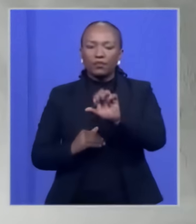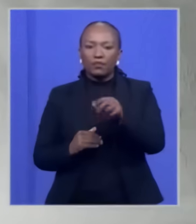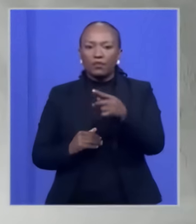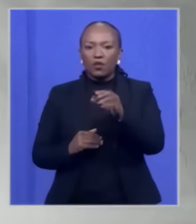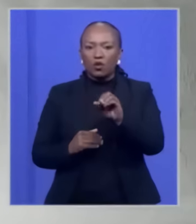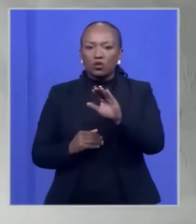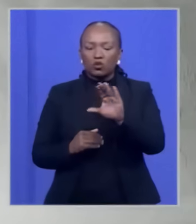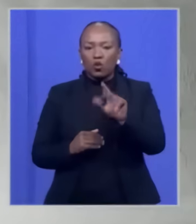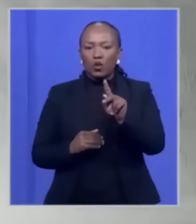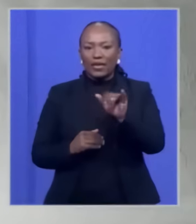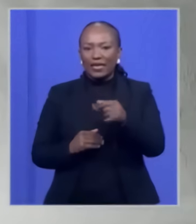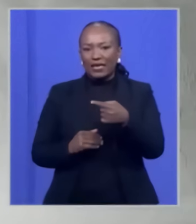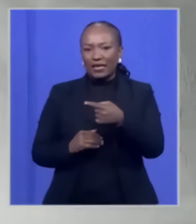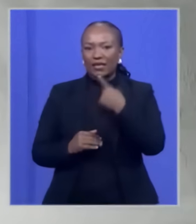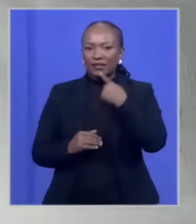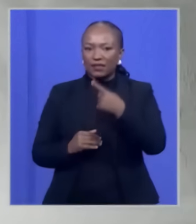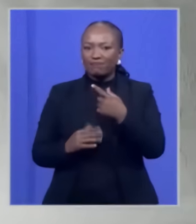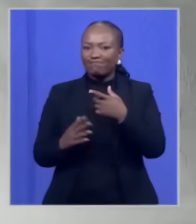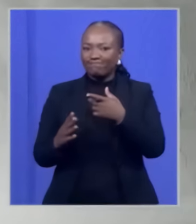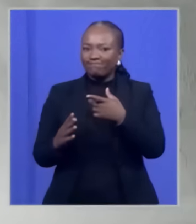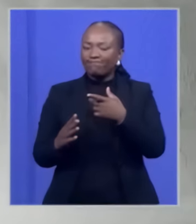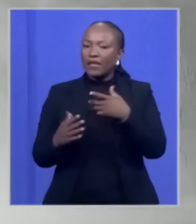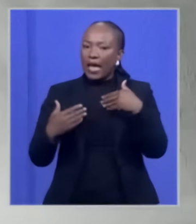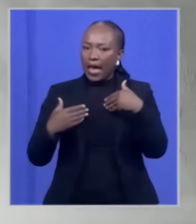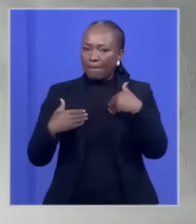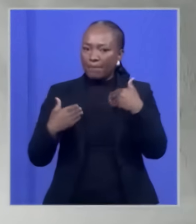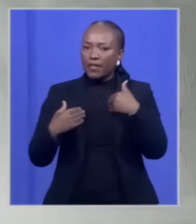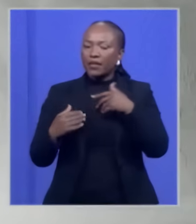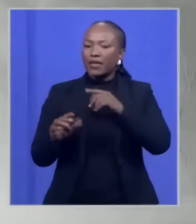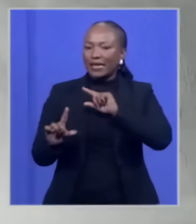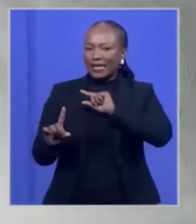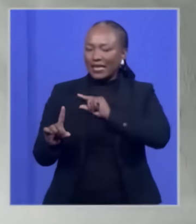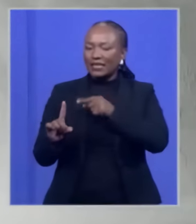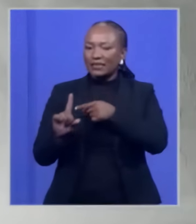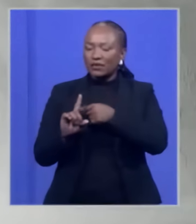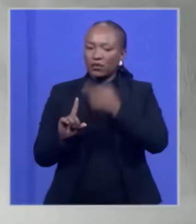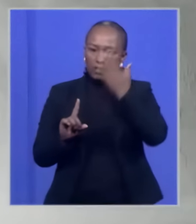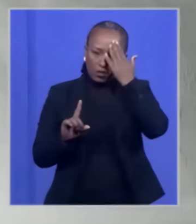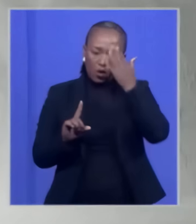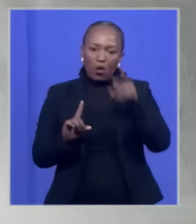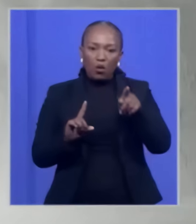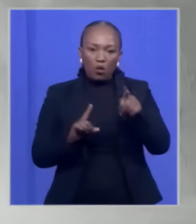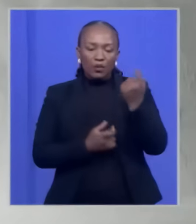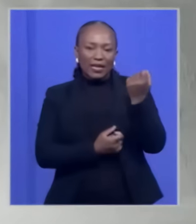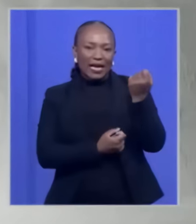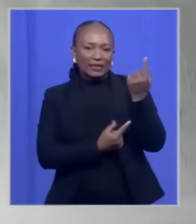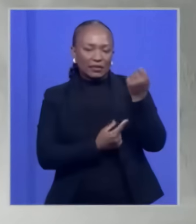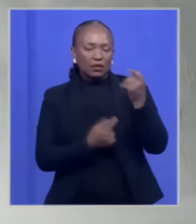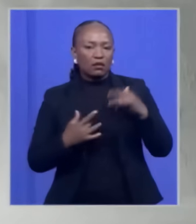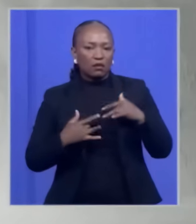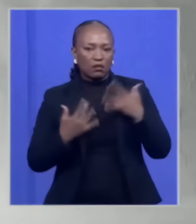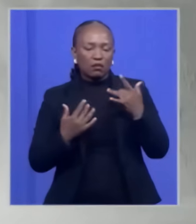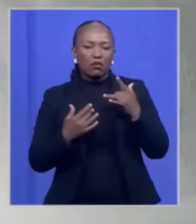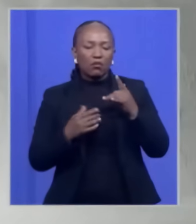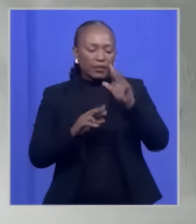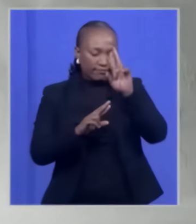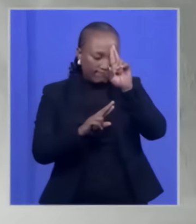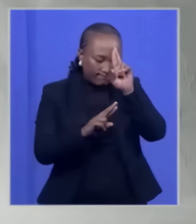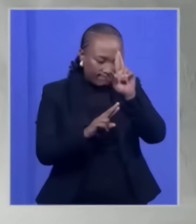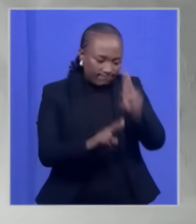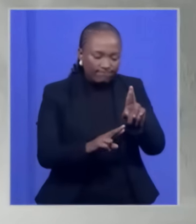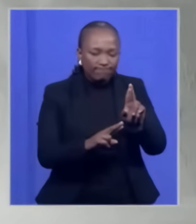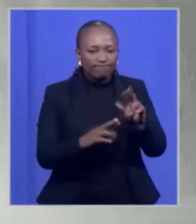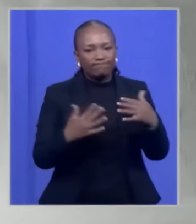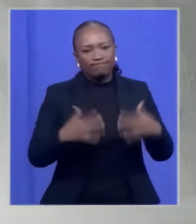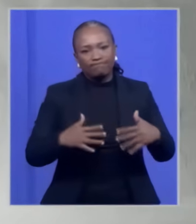o re maikutlo ke a lethabo ba swanetše go tseba gore batšofe ke badimo ba rena bao ba phelago ka fao ba hloka tlhompho ye kgolo setšhabeng.